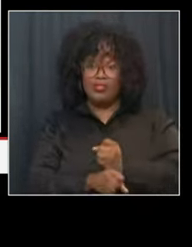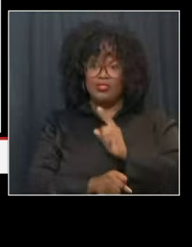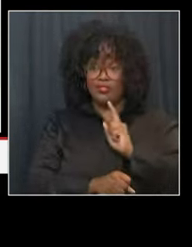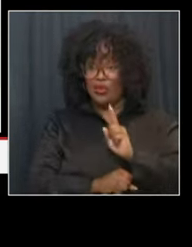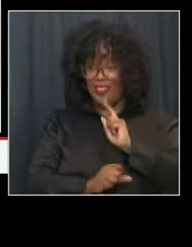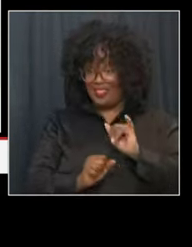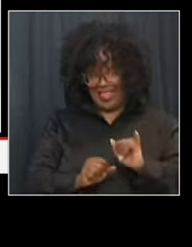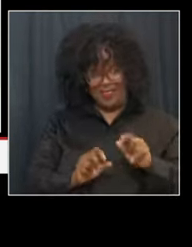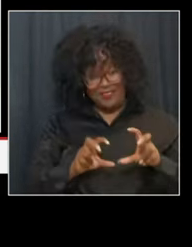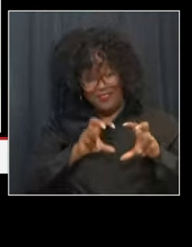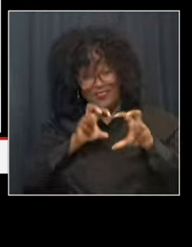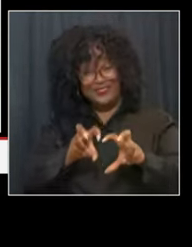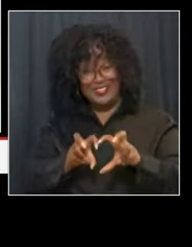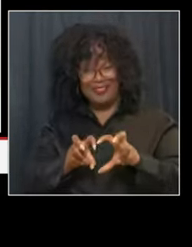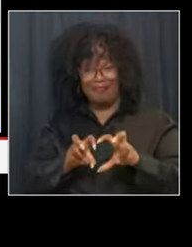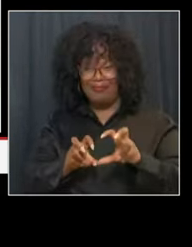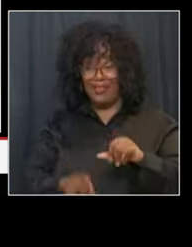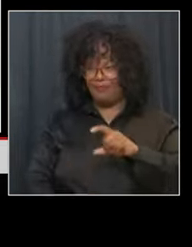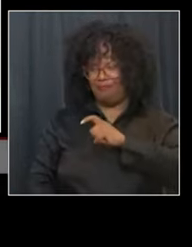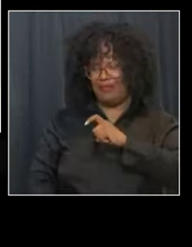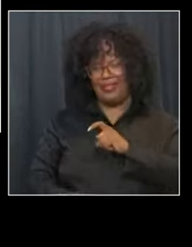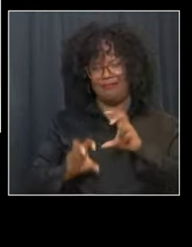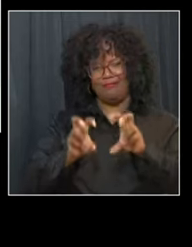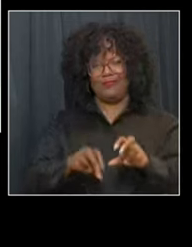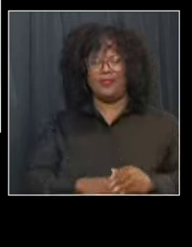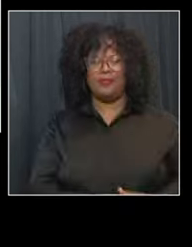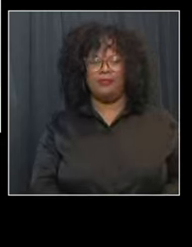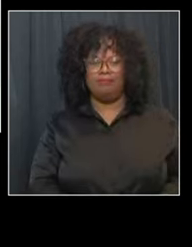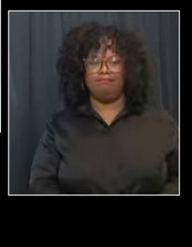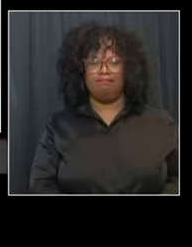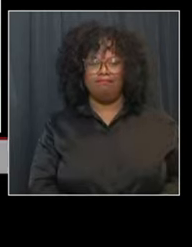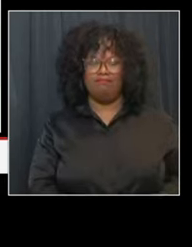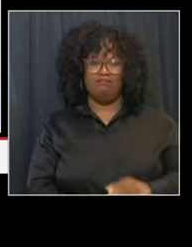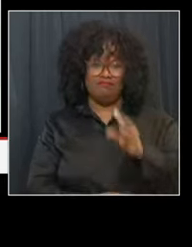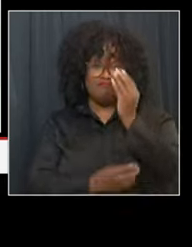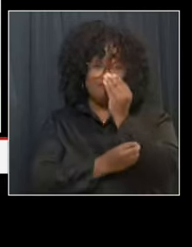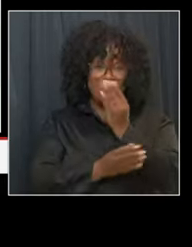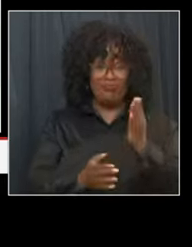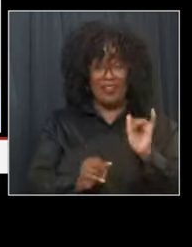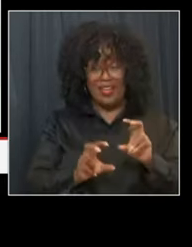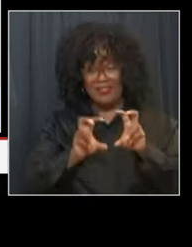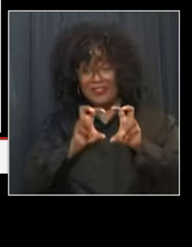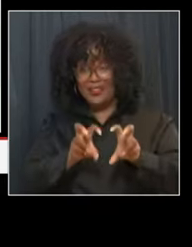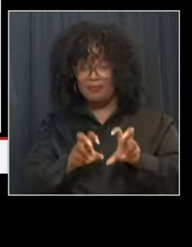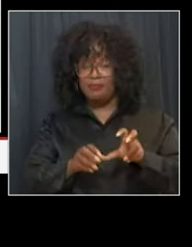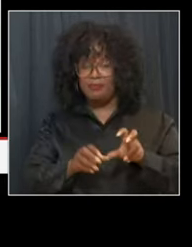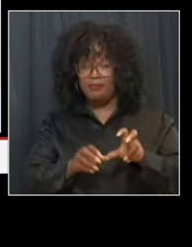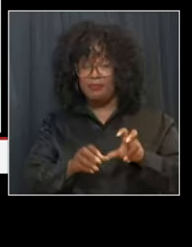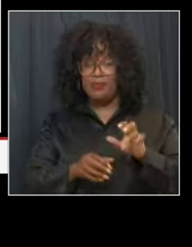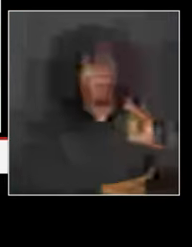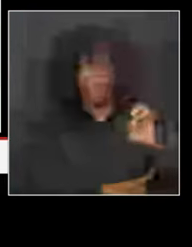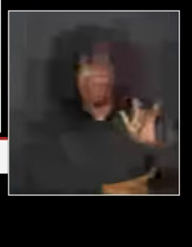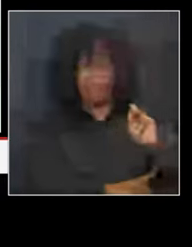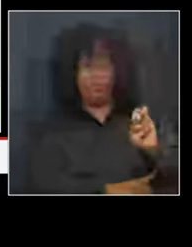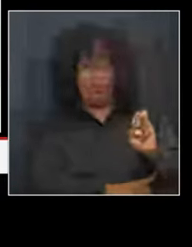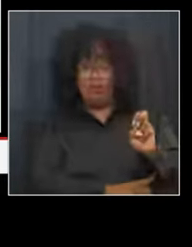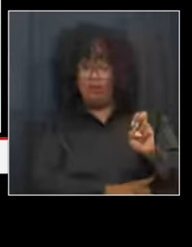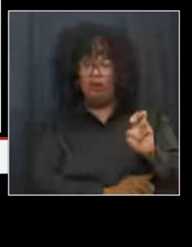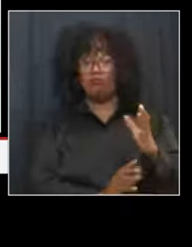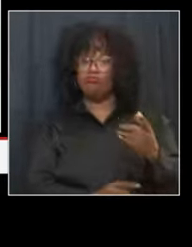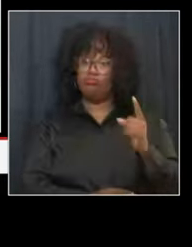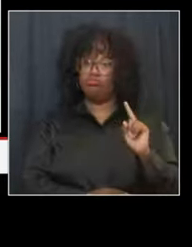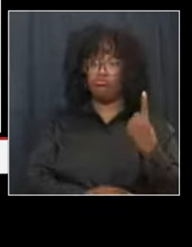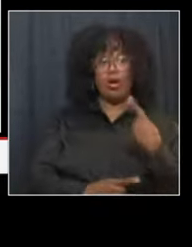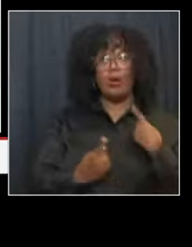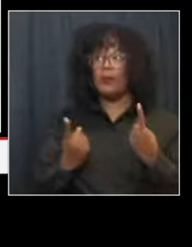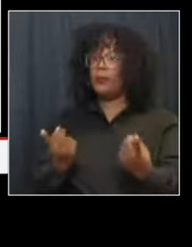really excited to continue to invest in our pipeline to hiring, not just recruits, but our cadet program. And so